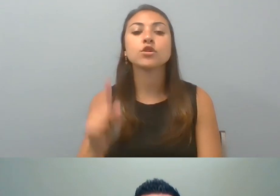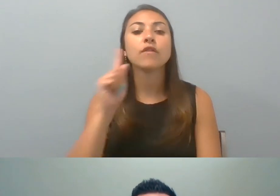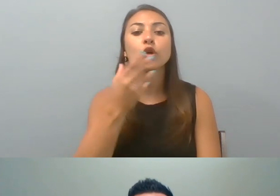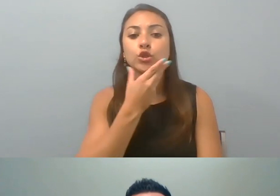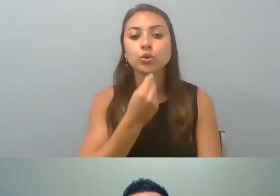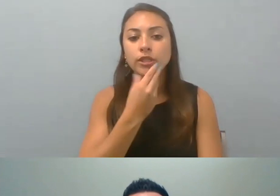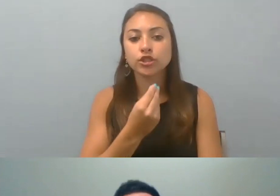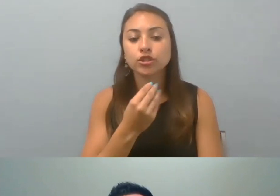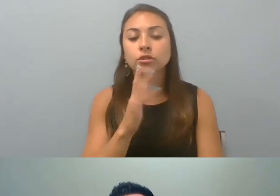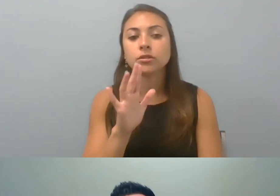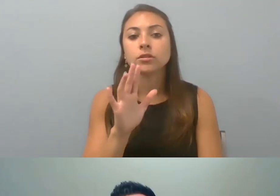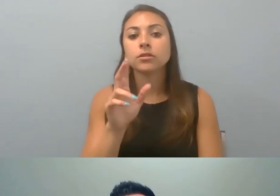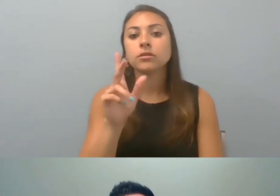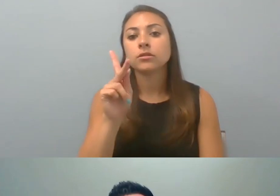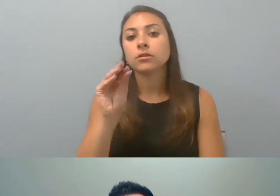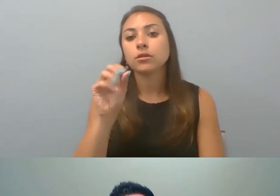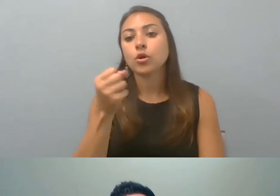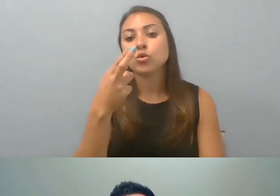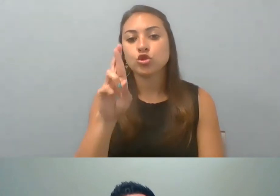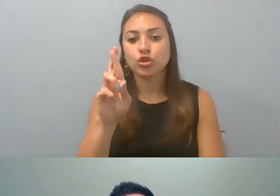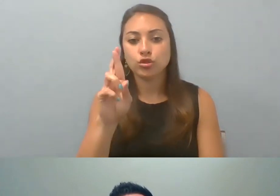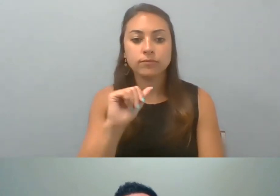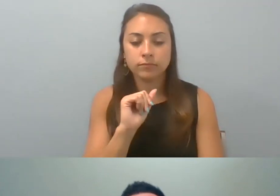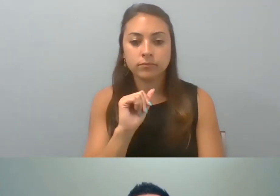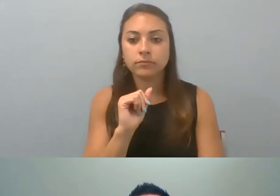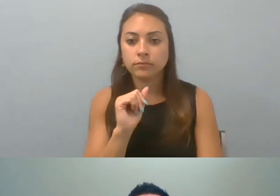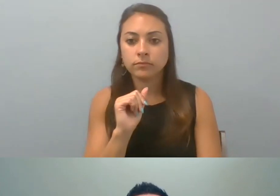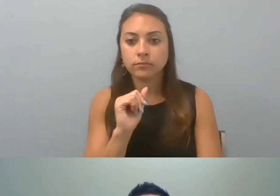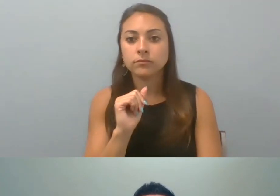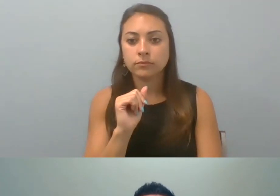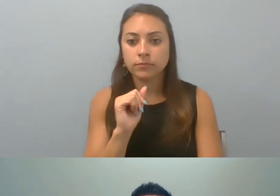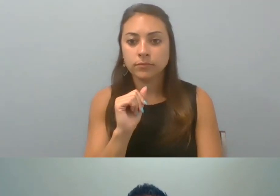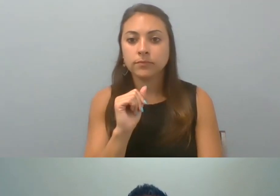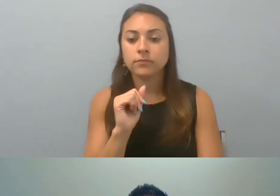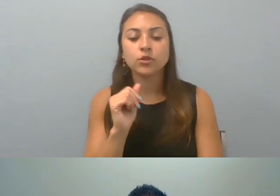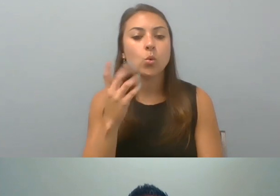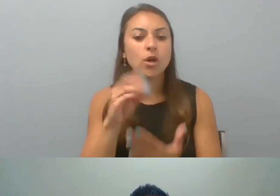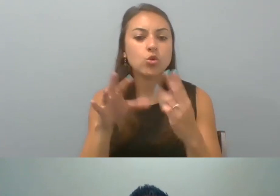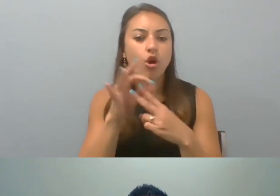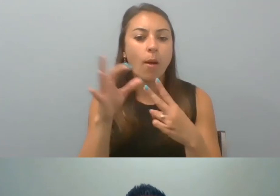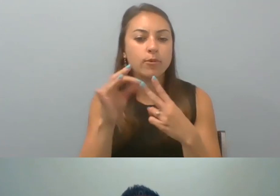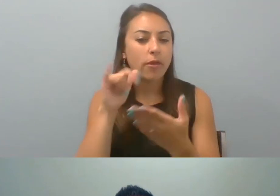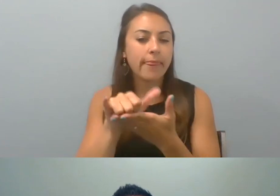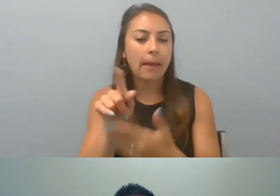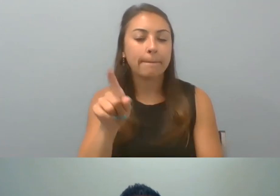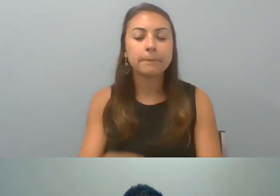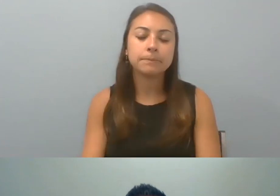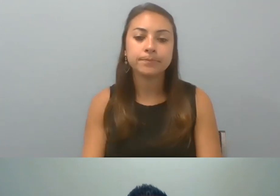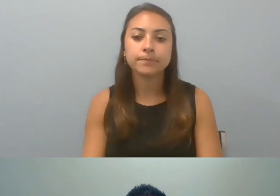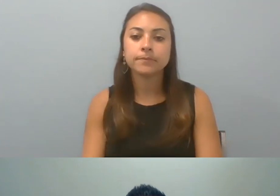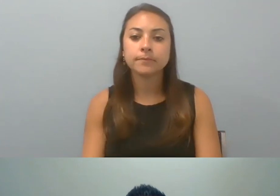So if you could talk a little bit about what the students' options are for eating kosher or eating